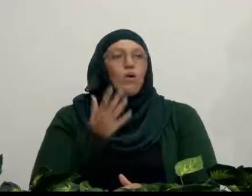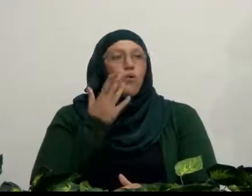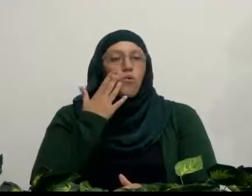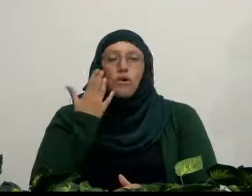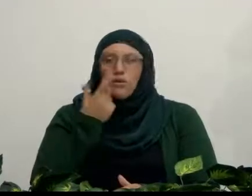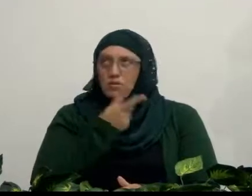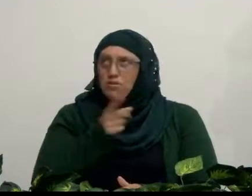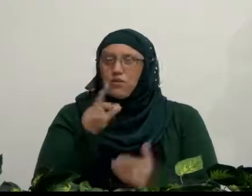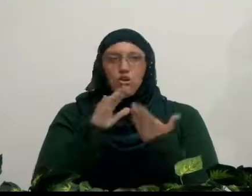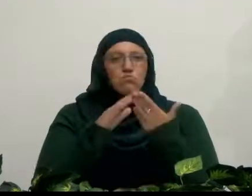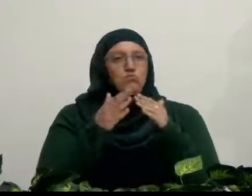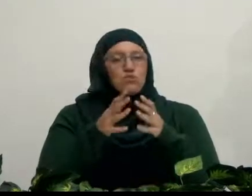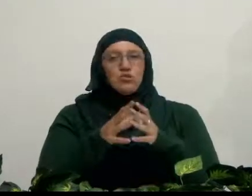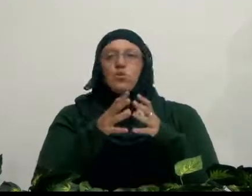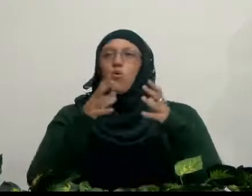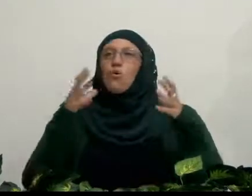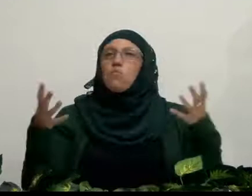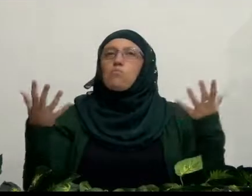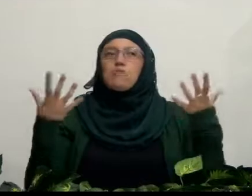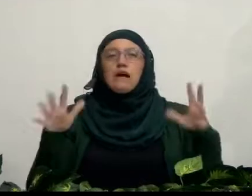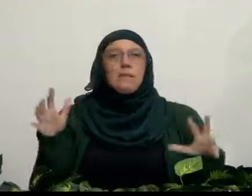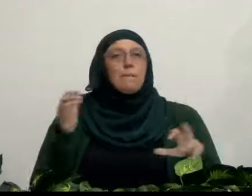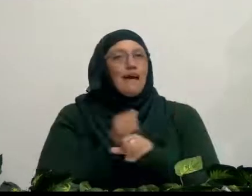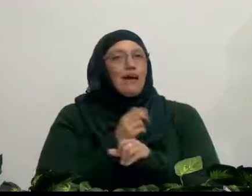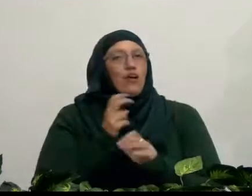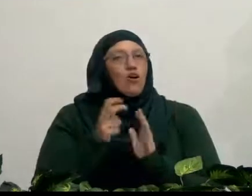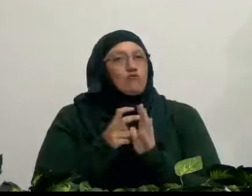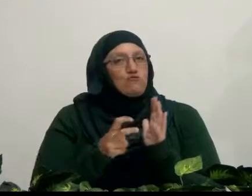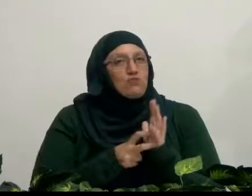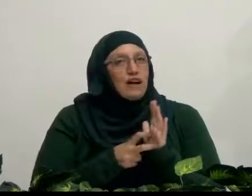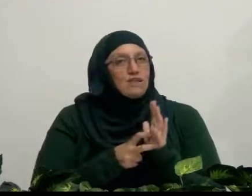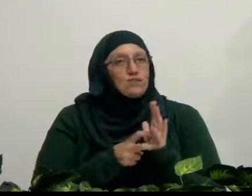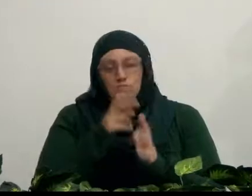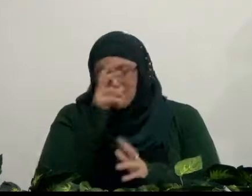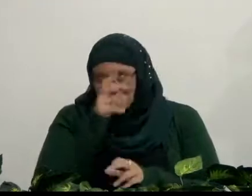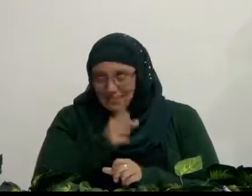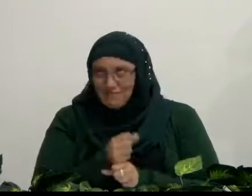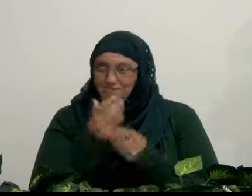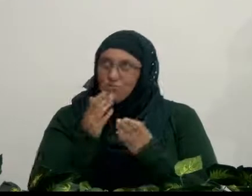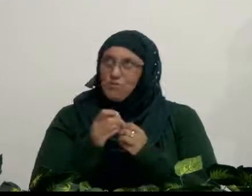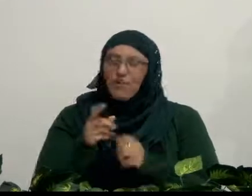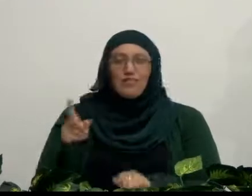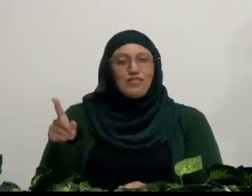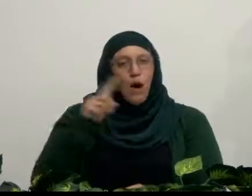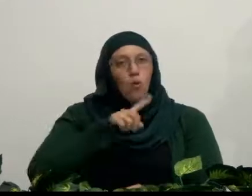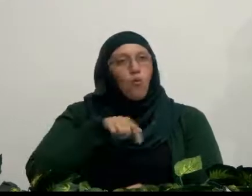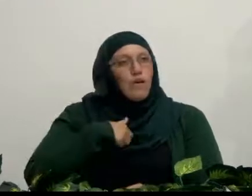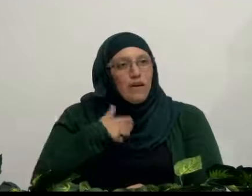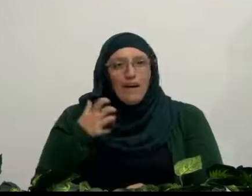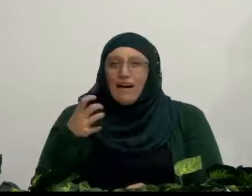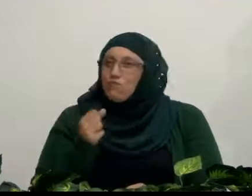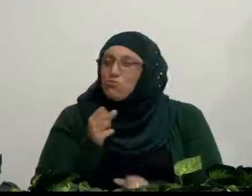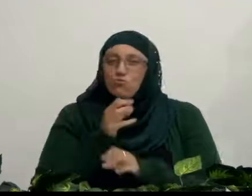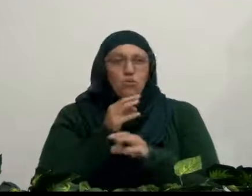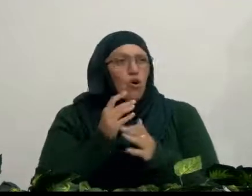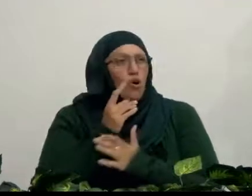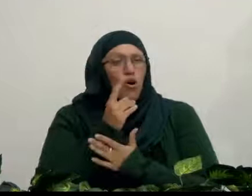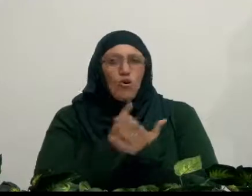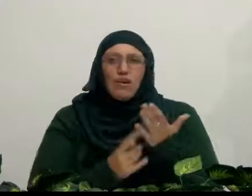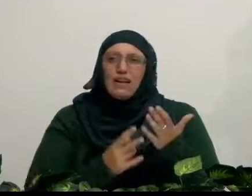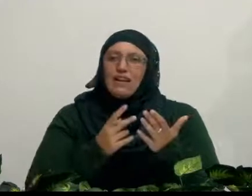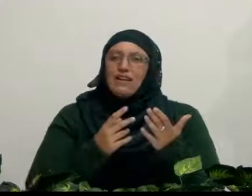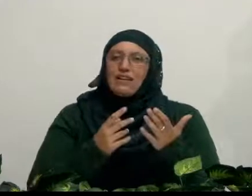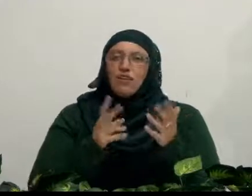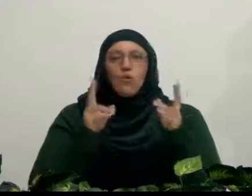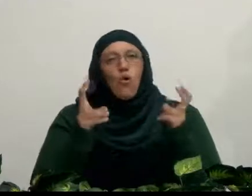a whole, as a whole, has made this contract among themselves, we are expected not just for formality to